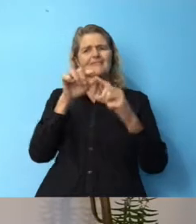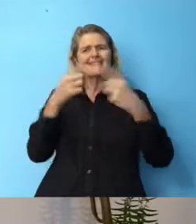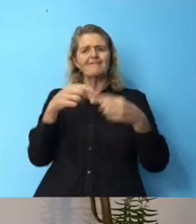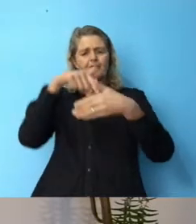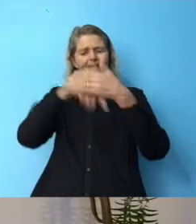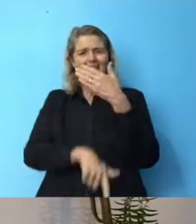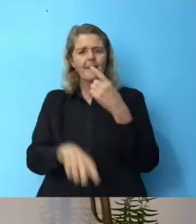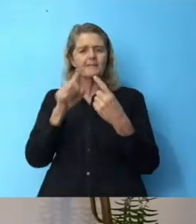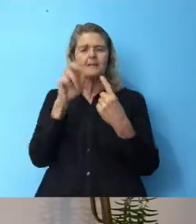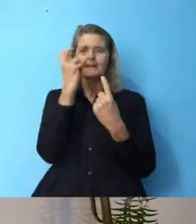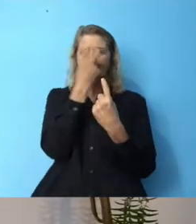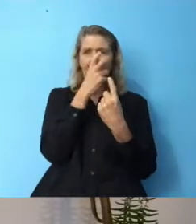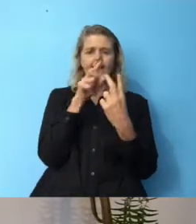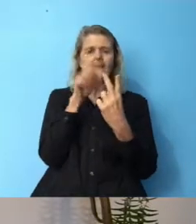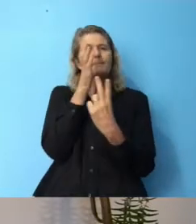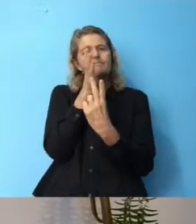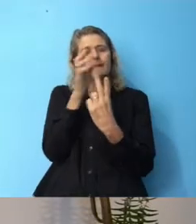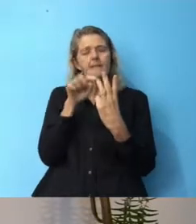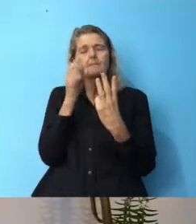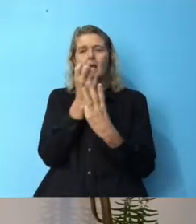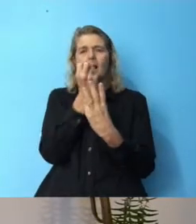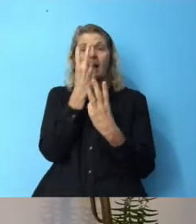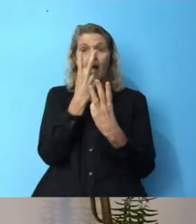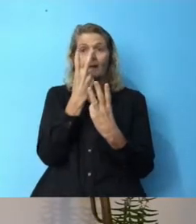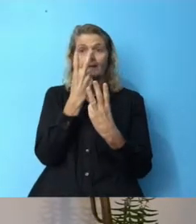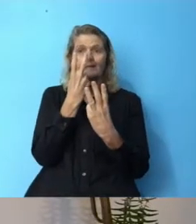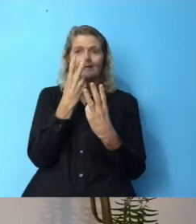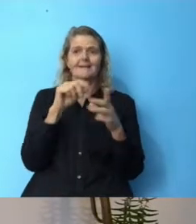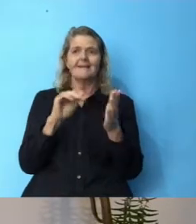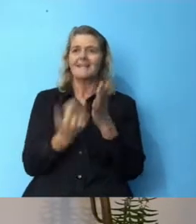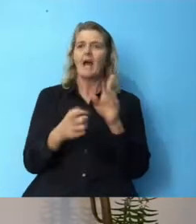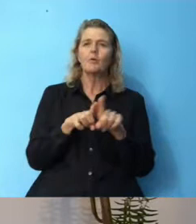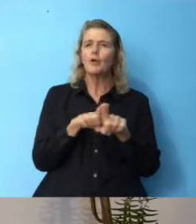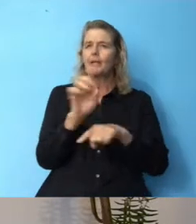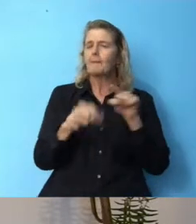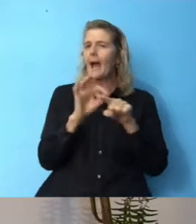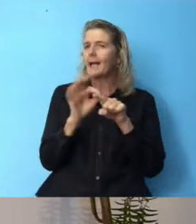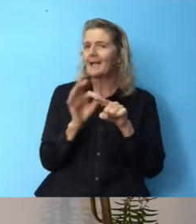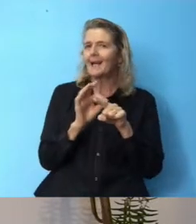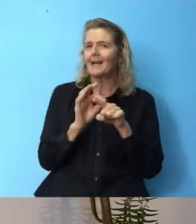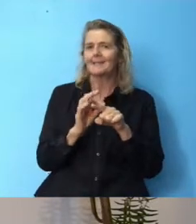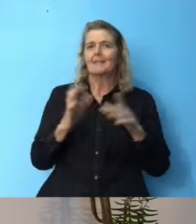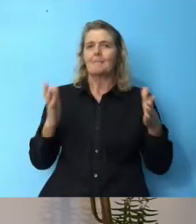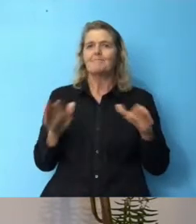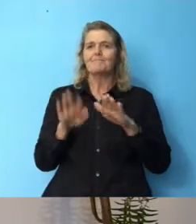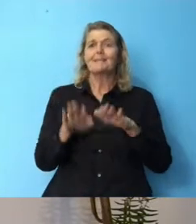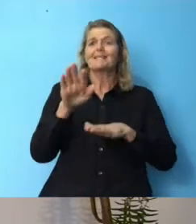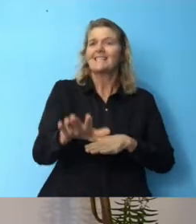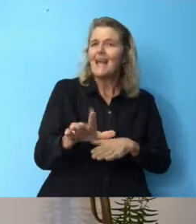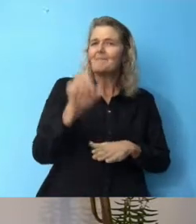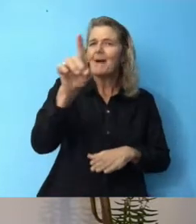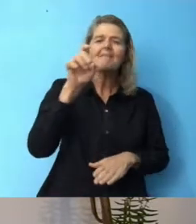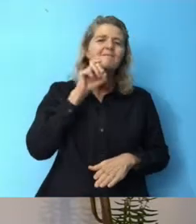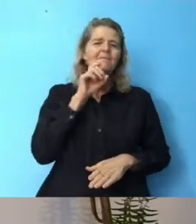This week we're going to introduce colour, which does seem like quite a big jump, but it's a really fun, exciting jump. So I'm going to start today with a